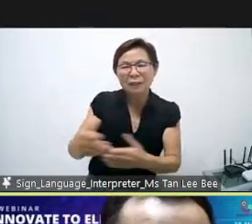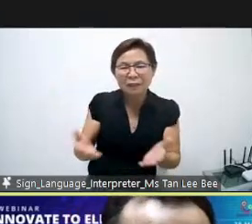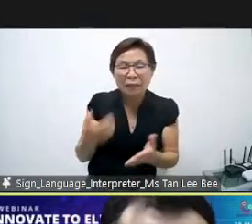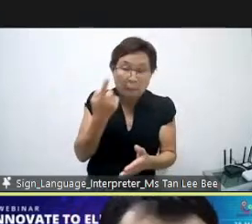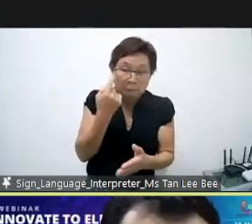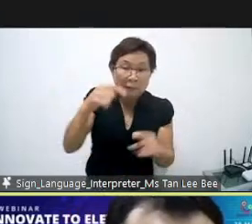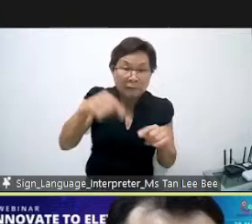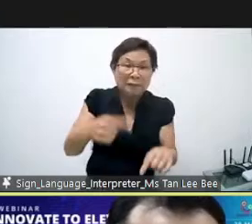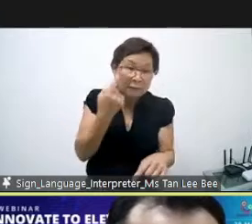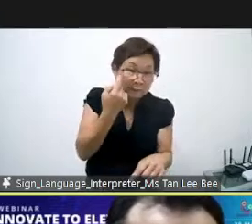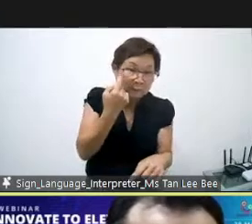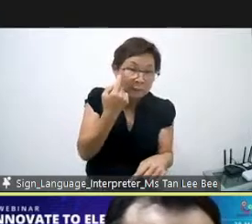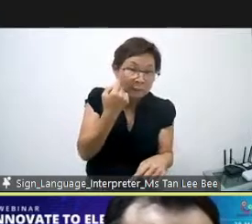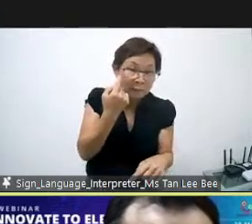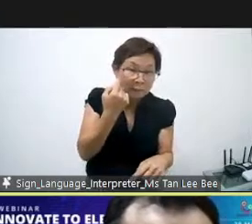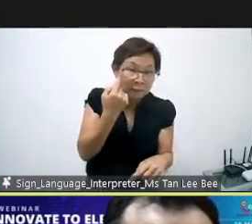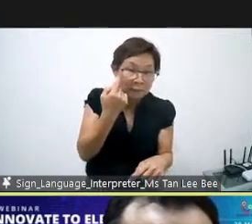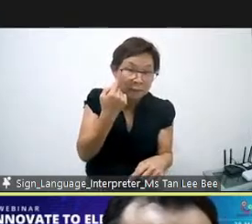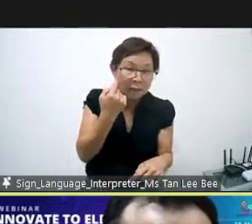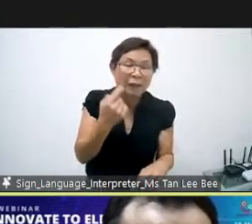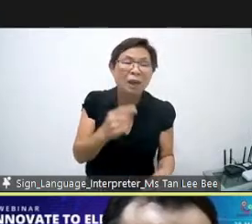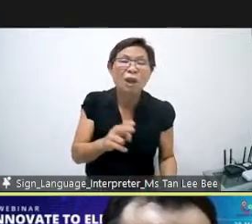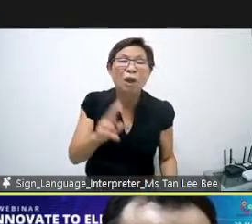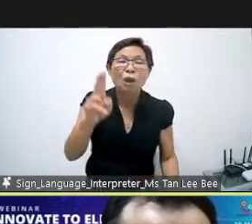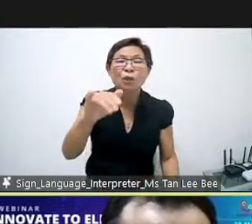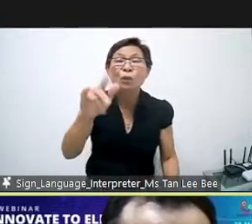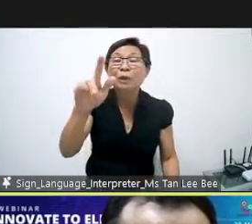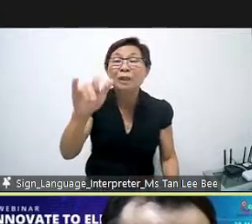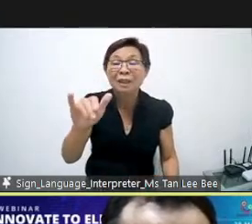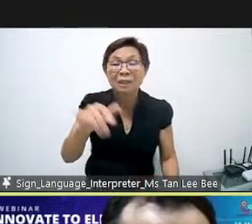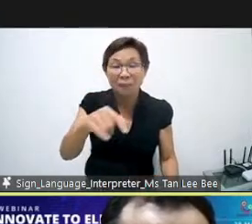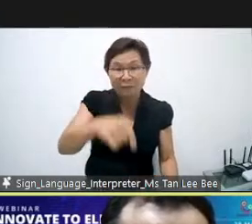recent one. Okay, will be